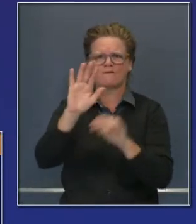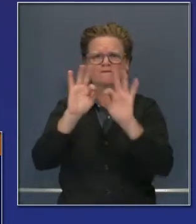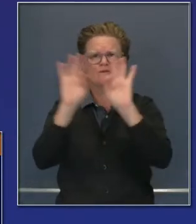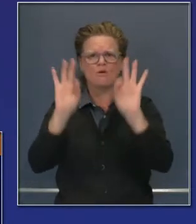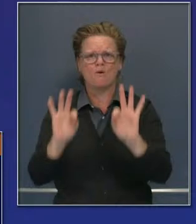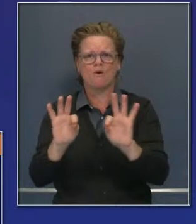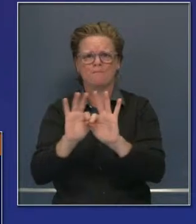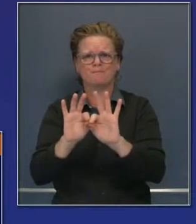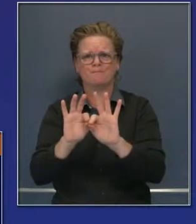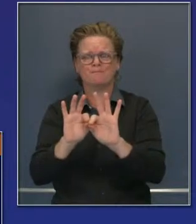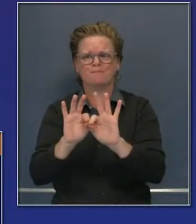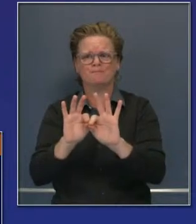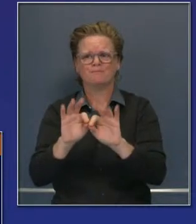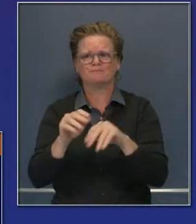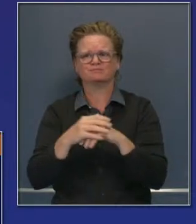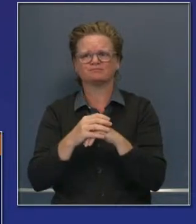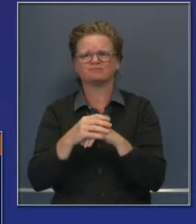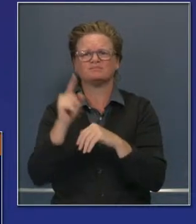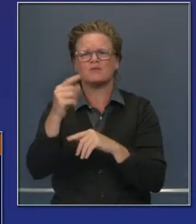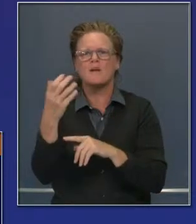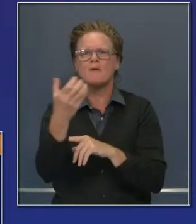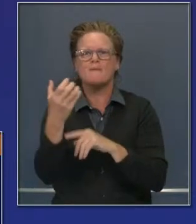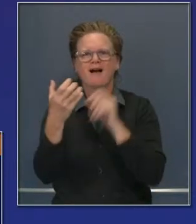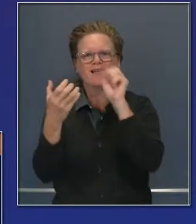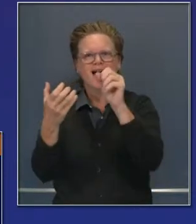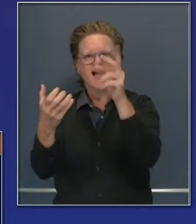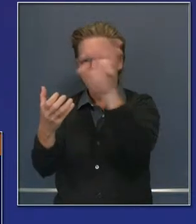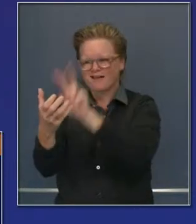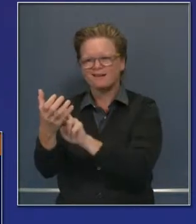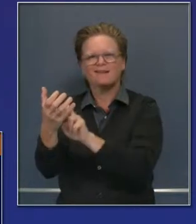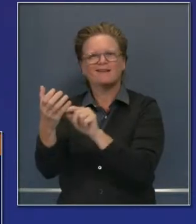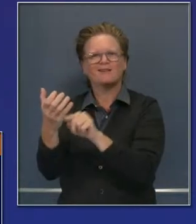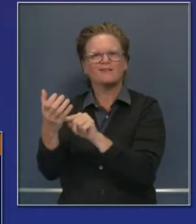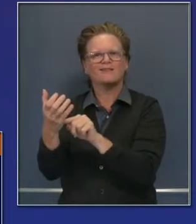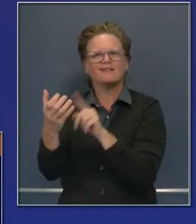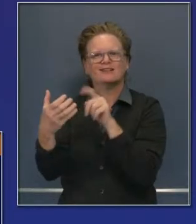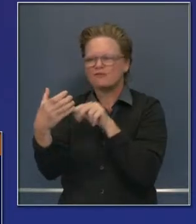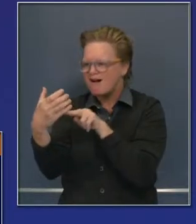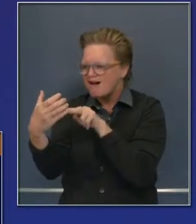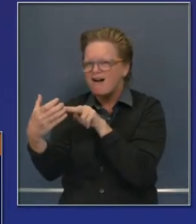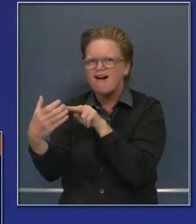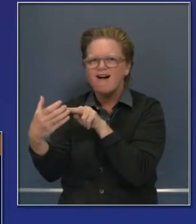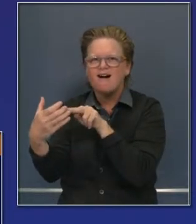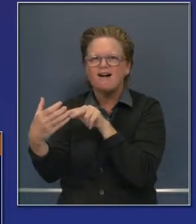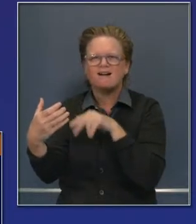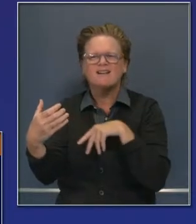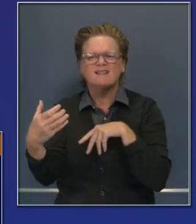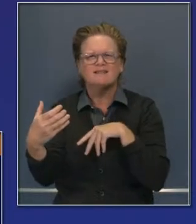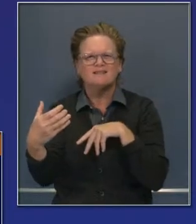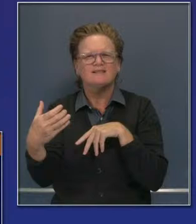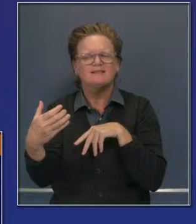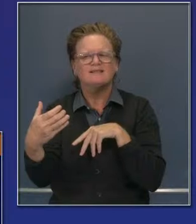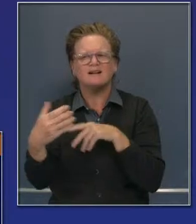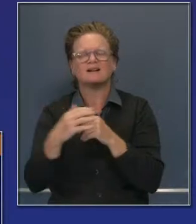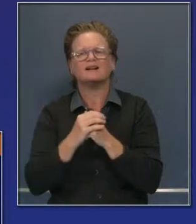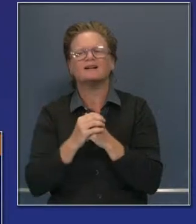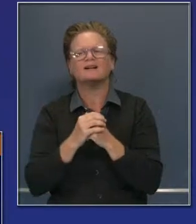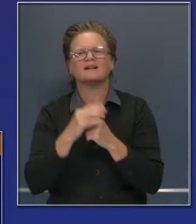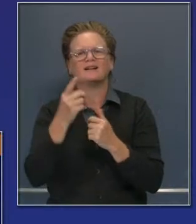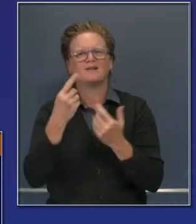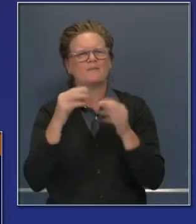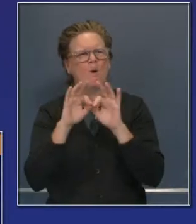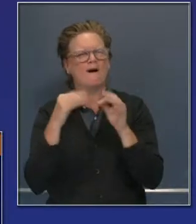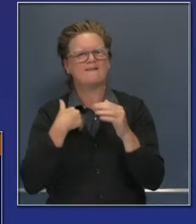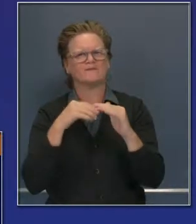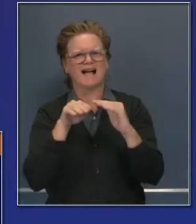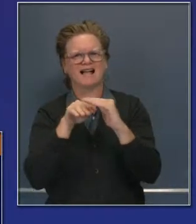better and easier information available on your mobile devices as well. We want to meet people where they are, and that means meeting them